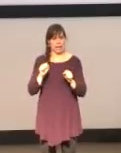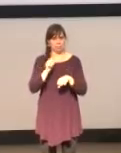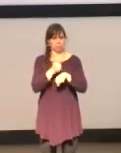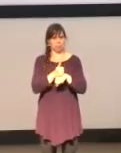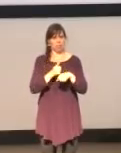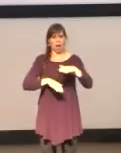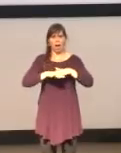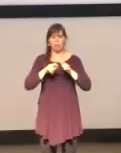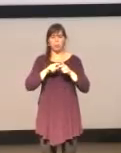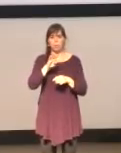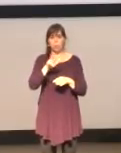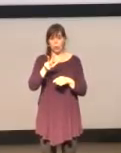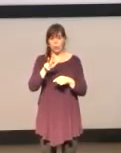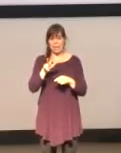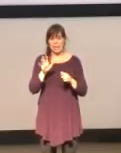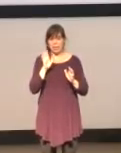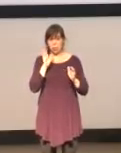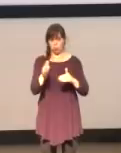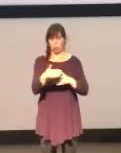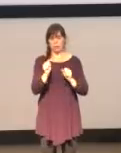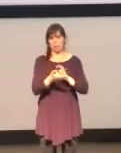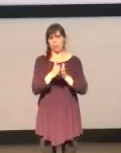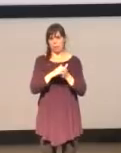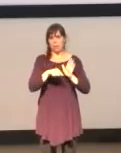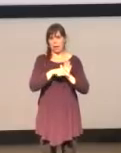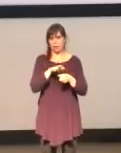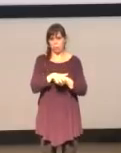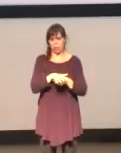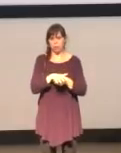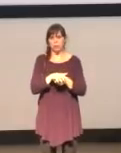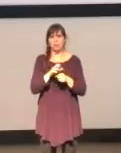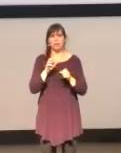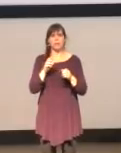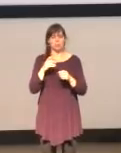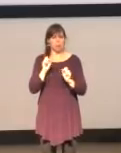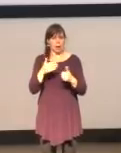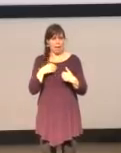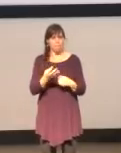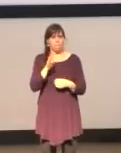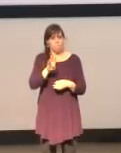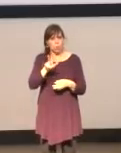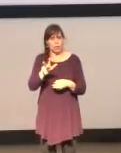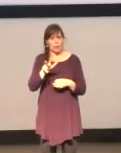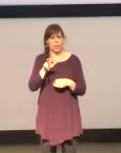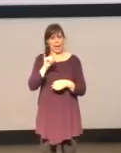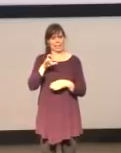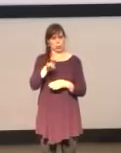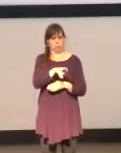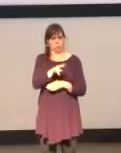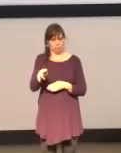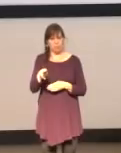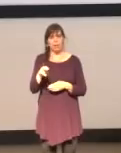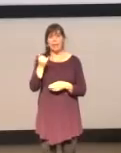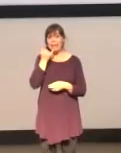43 rooms negative pressure and we can come up with 43 ICU beds negative pressure. And then if we have an